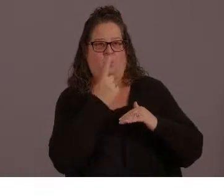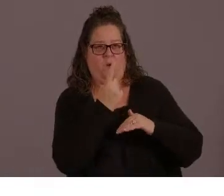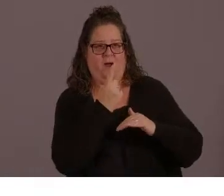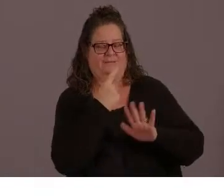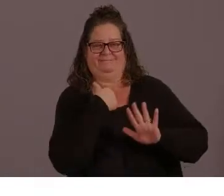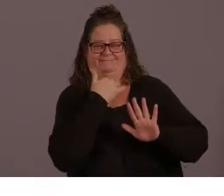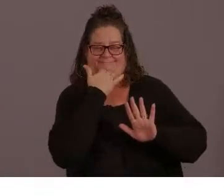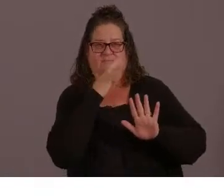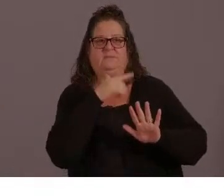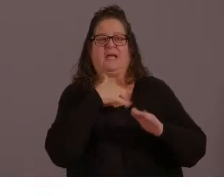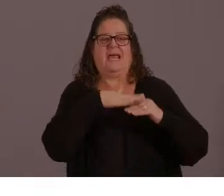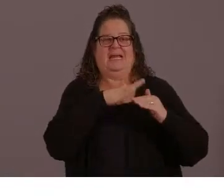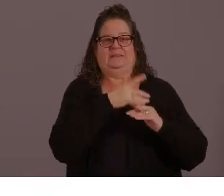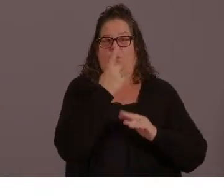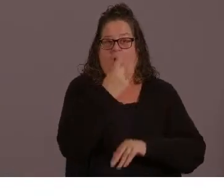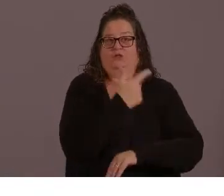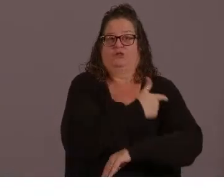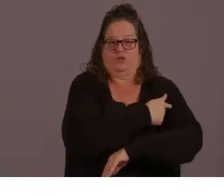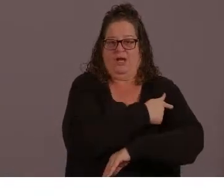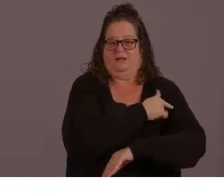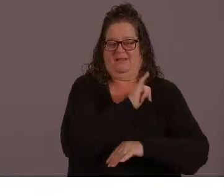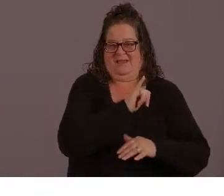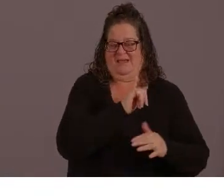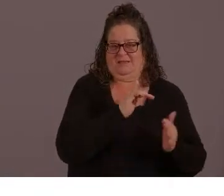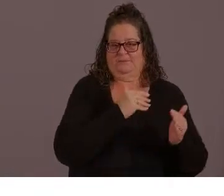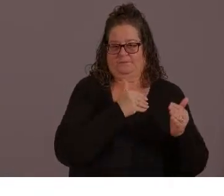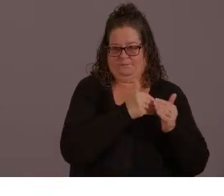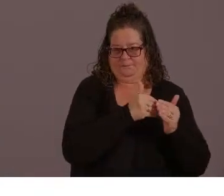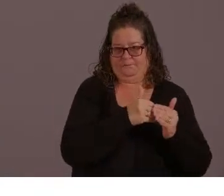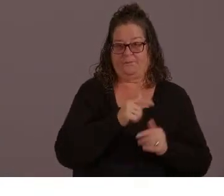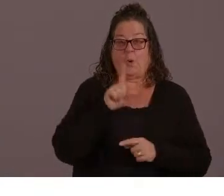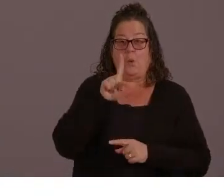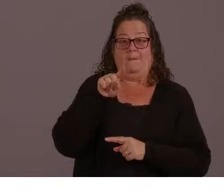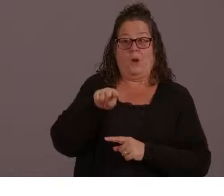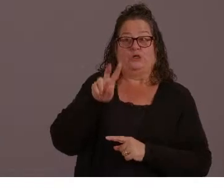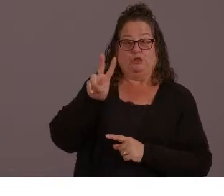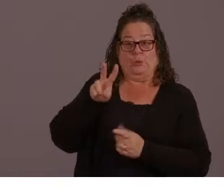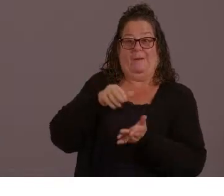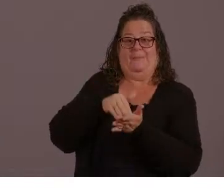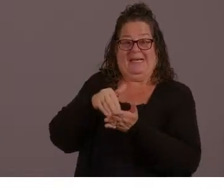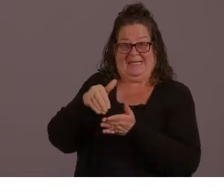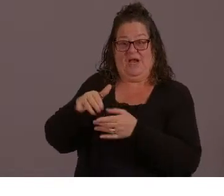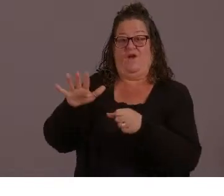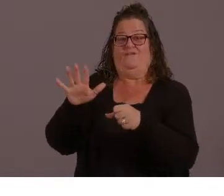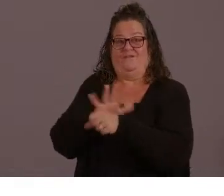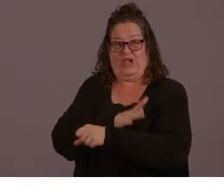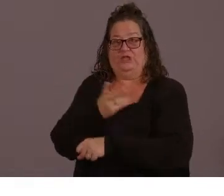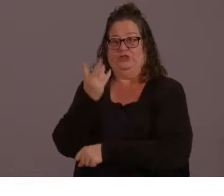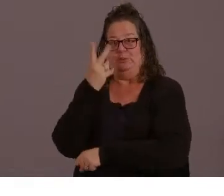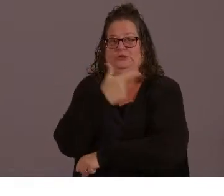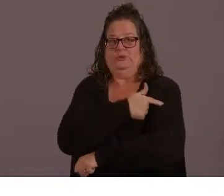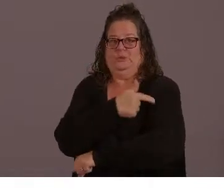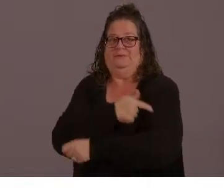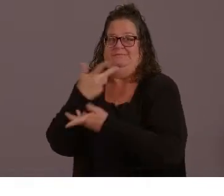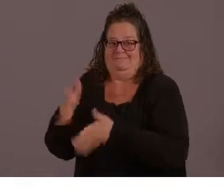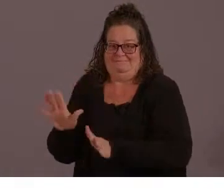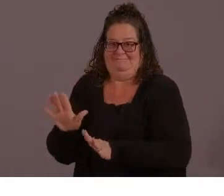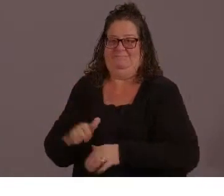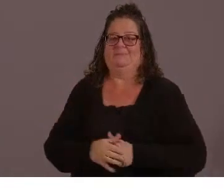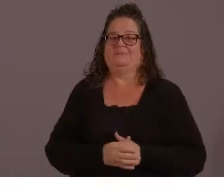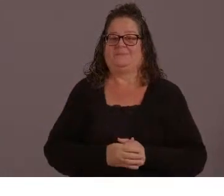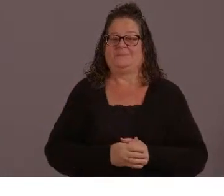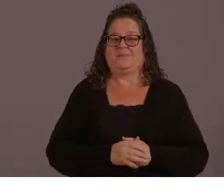million Arizonans are fully vaccinated in Arizona. So we continue to watch those numbers increase as we get